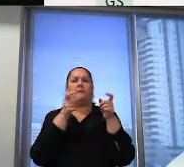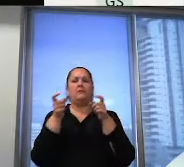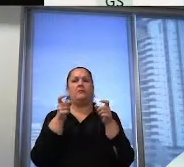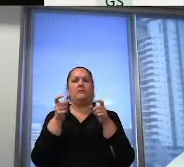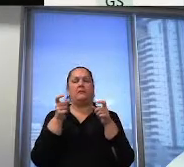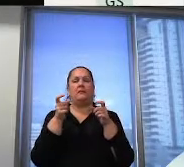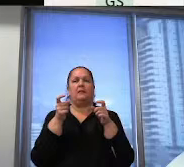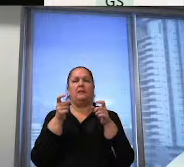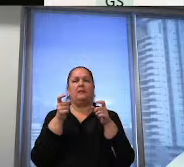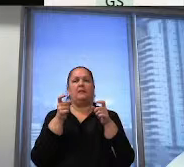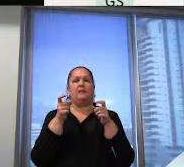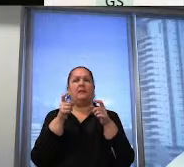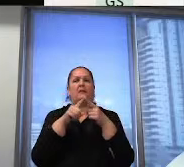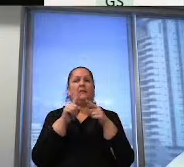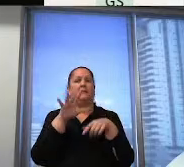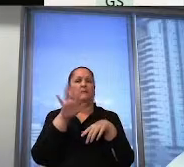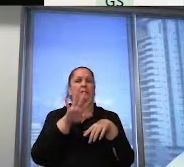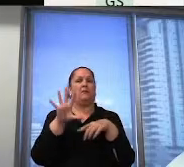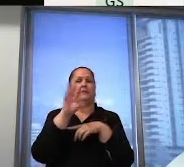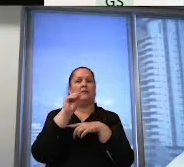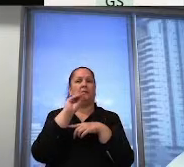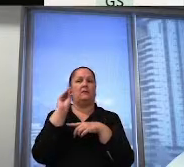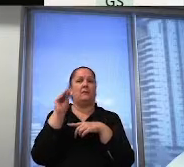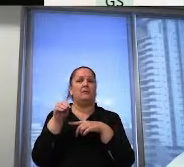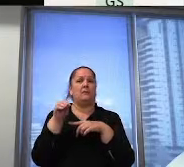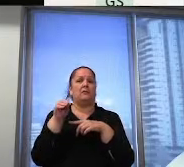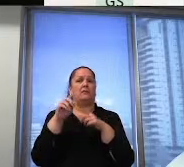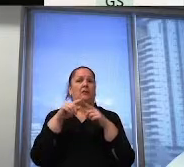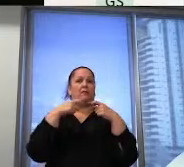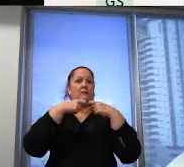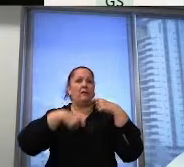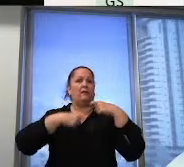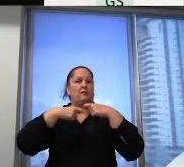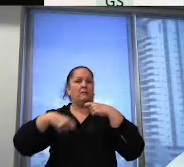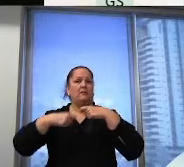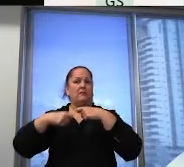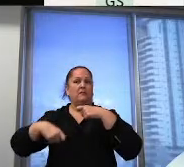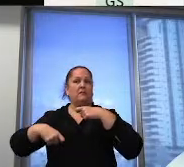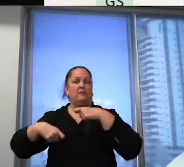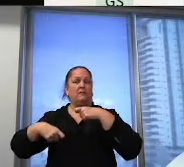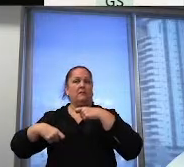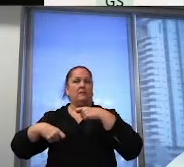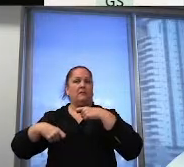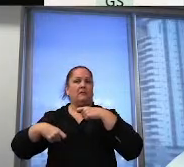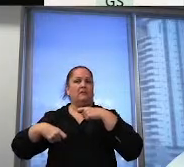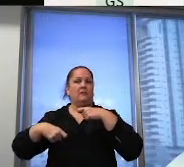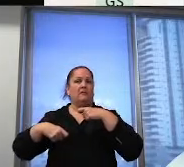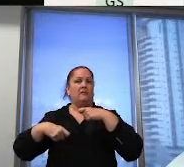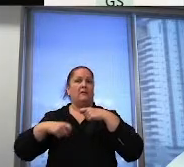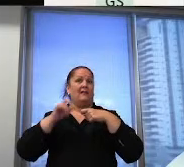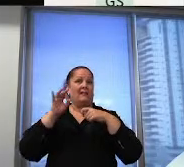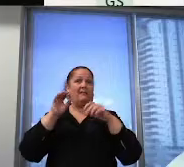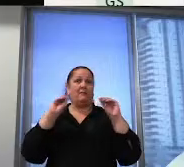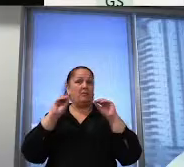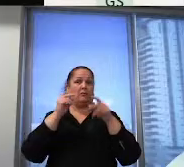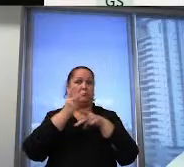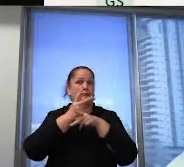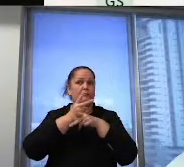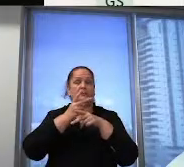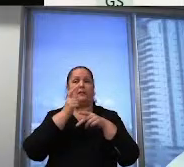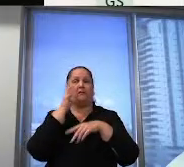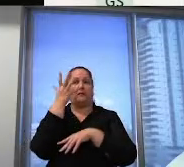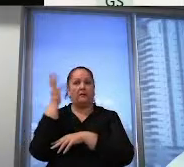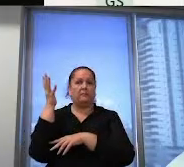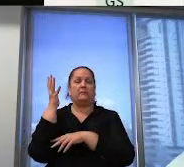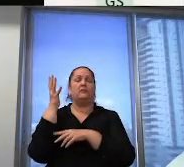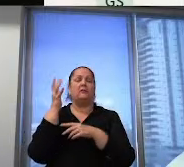vegetation management have contributed to more than 50% of the outages, and it's going to get worse if we don't do